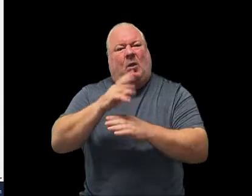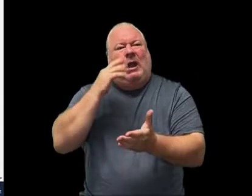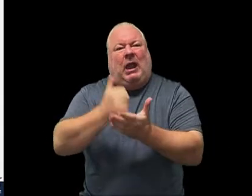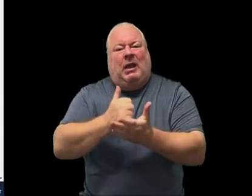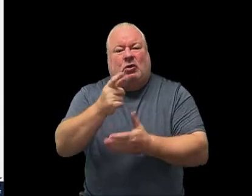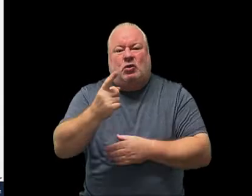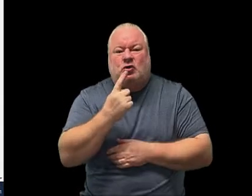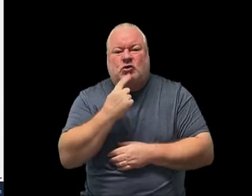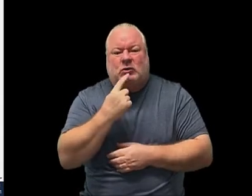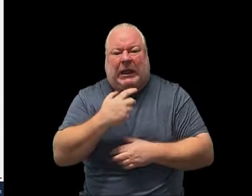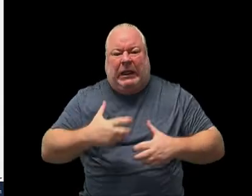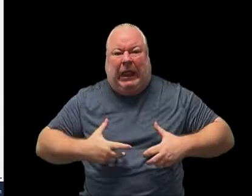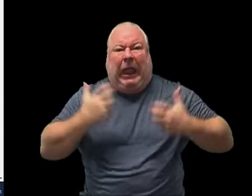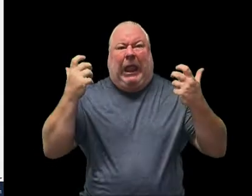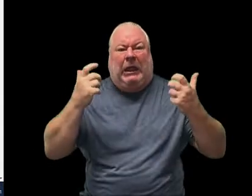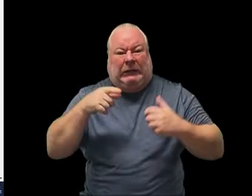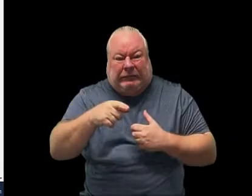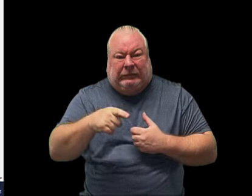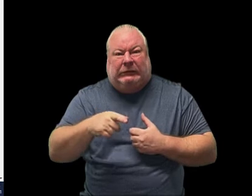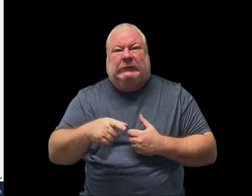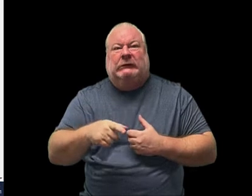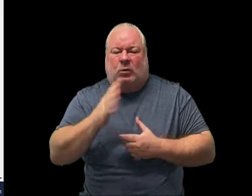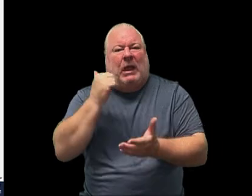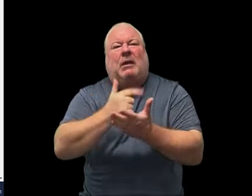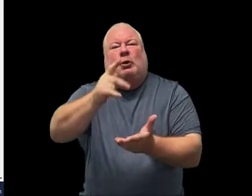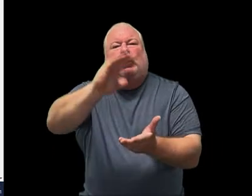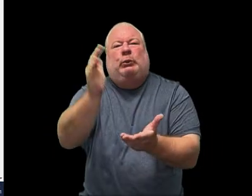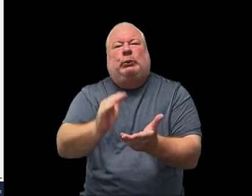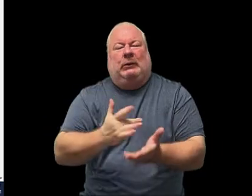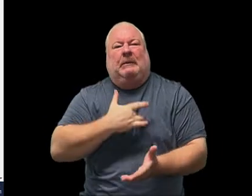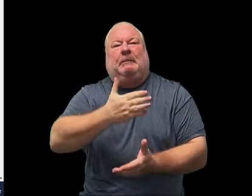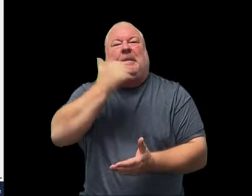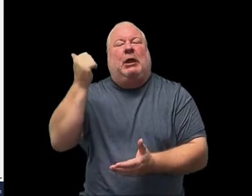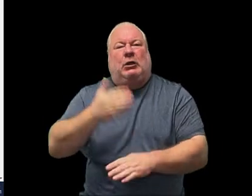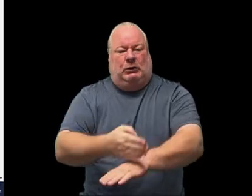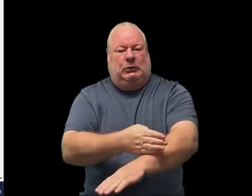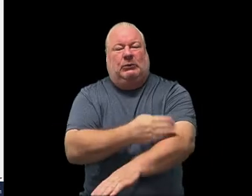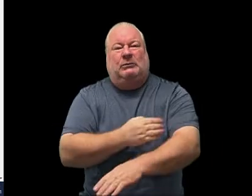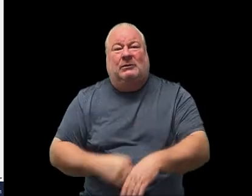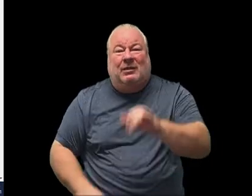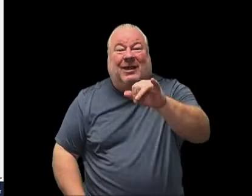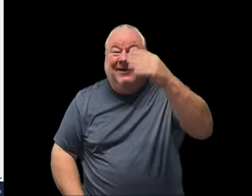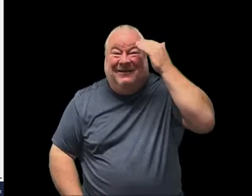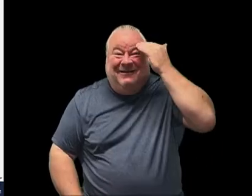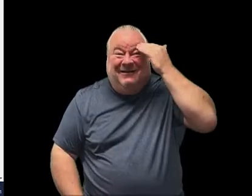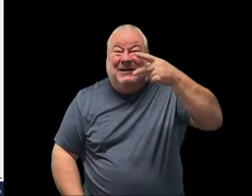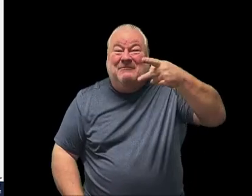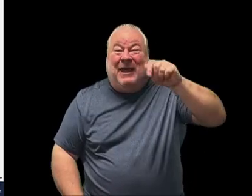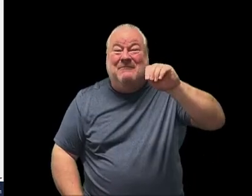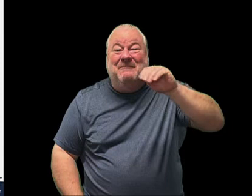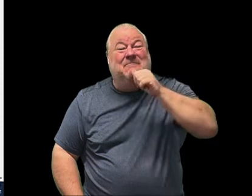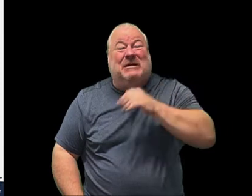state. Like our psychologist, Mrs. Marks Hollander says, all these feelings are okay to